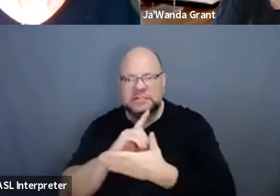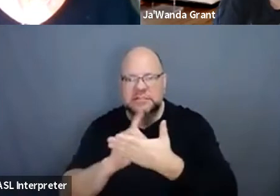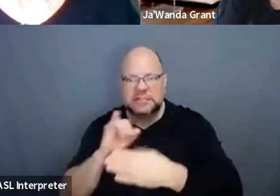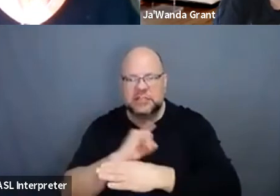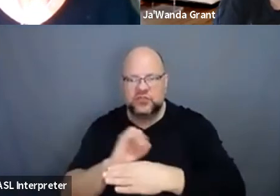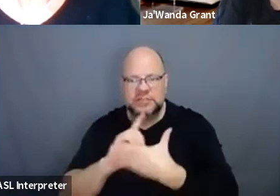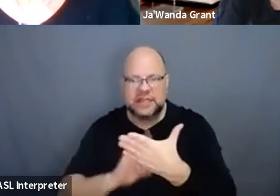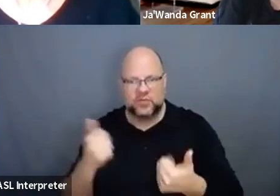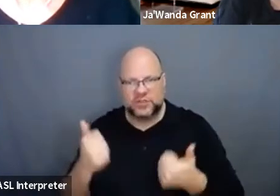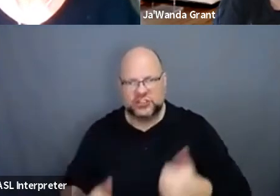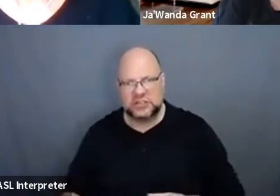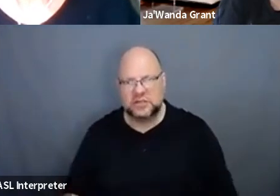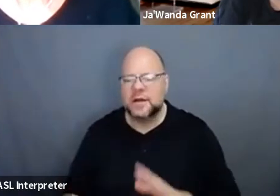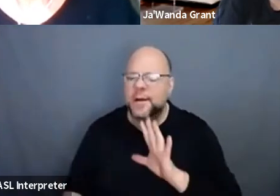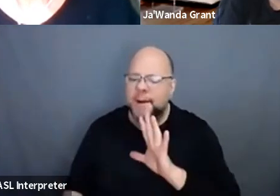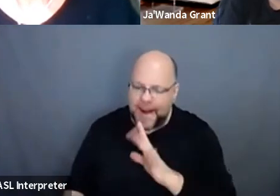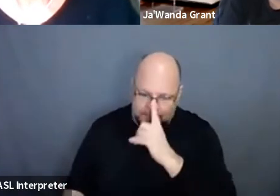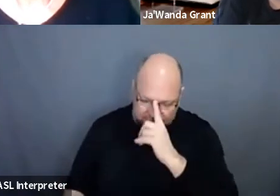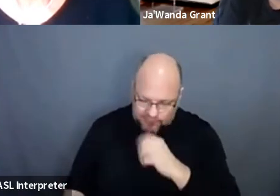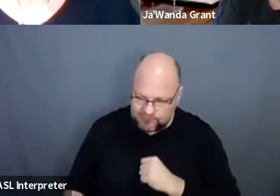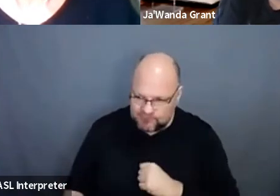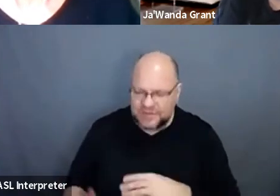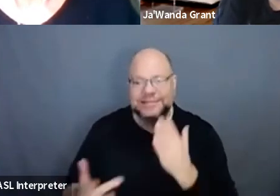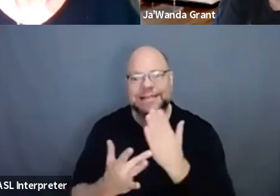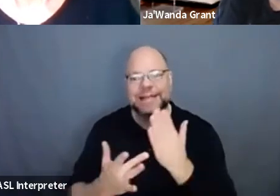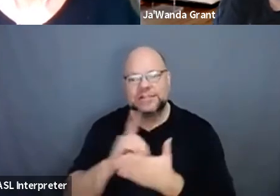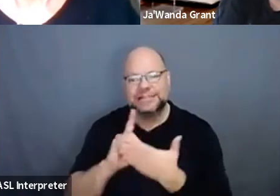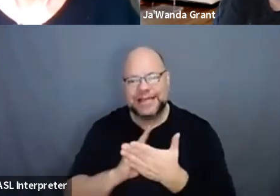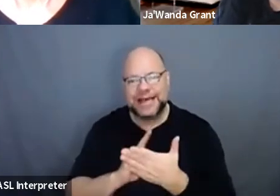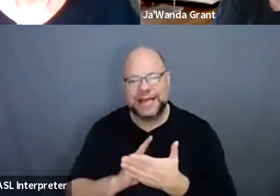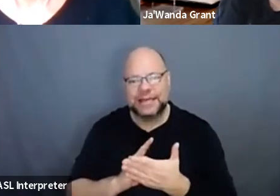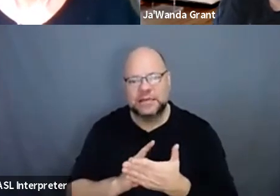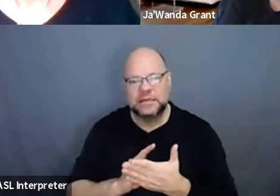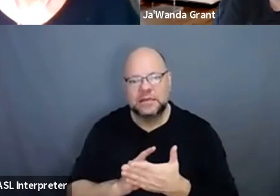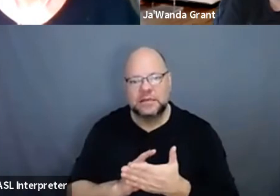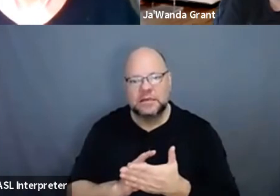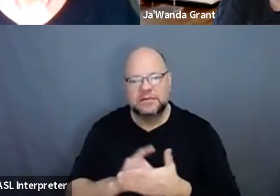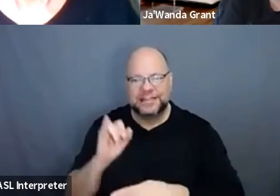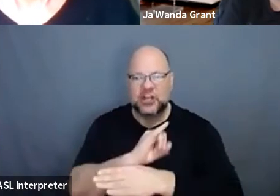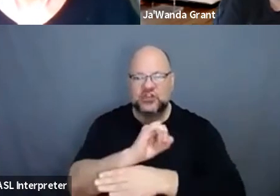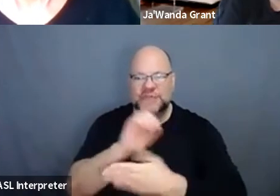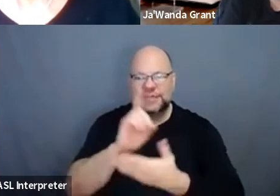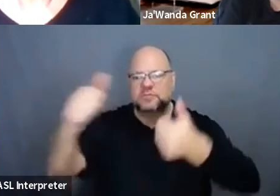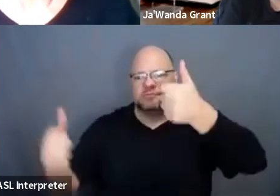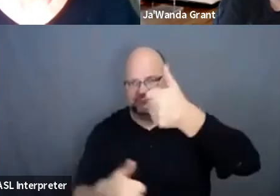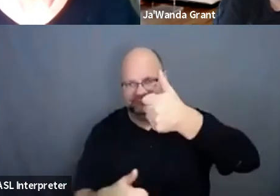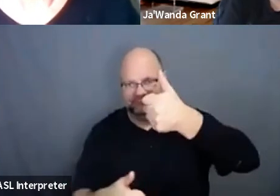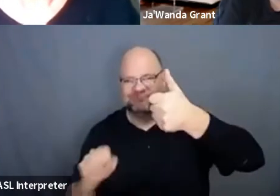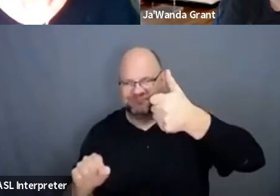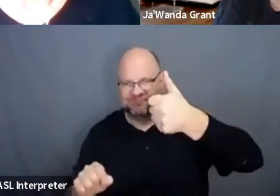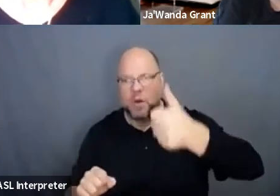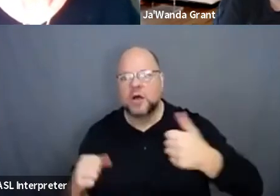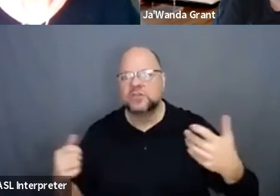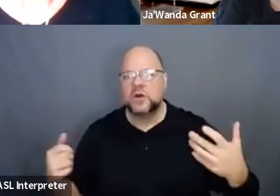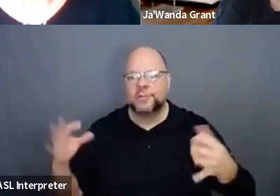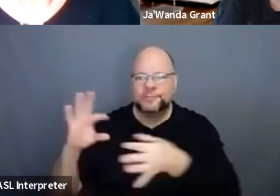design. I would say technological design probably falls under the umbrella of industrial design, but it also bridges